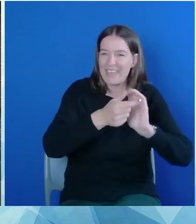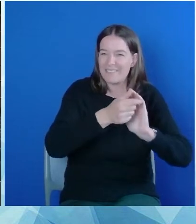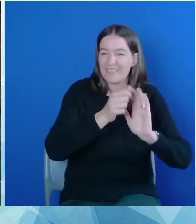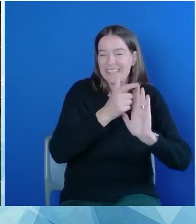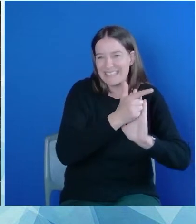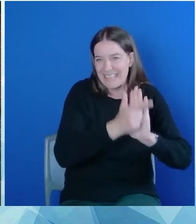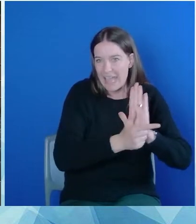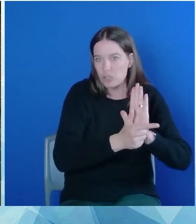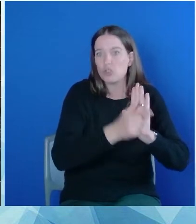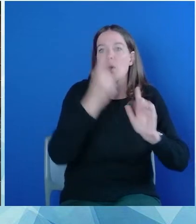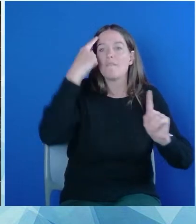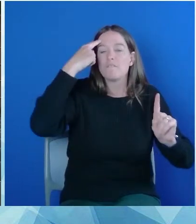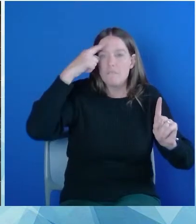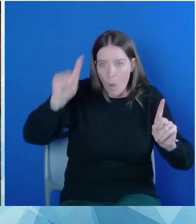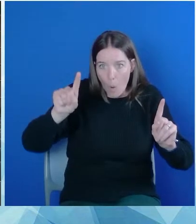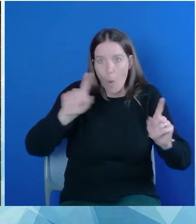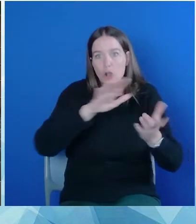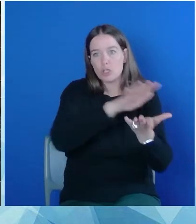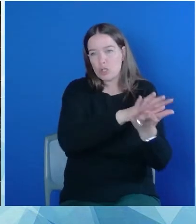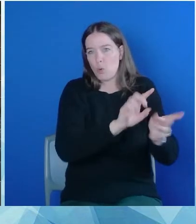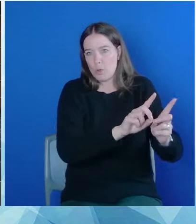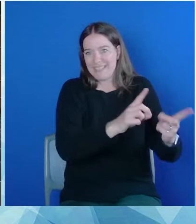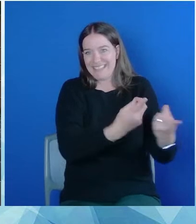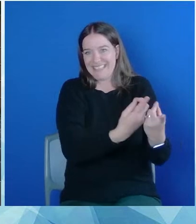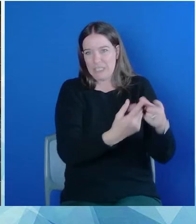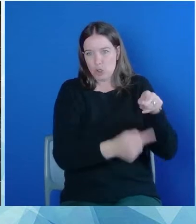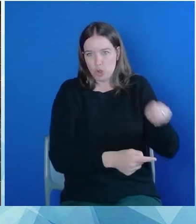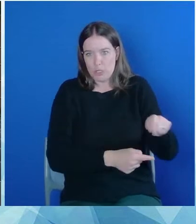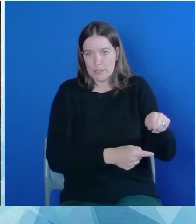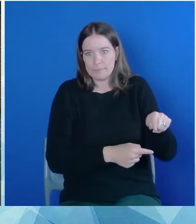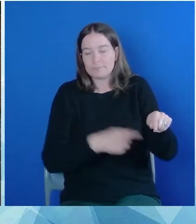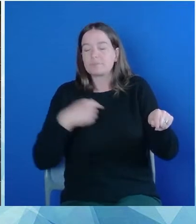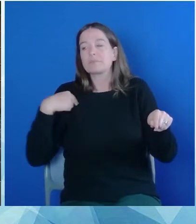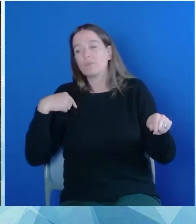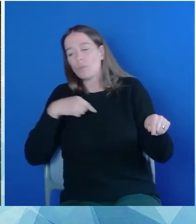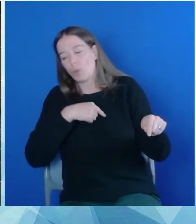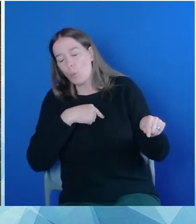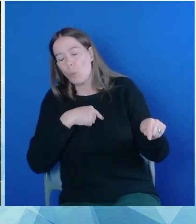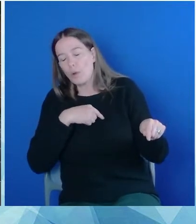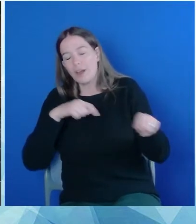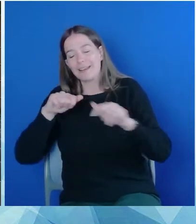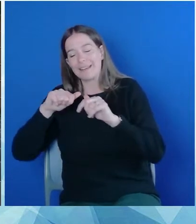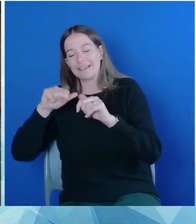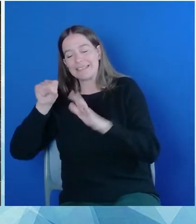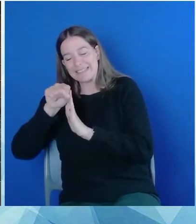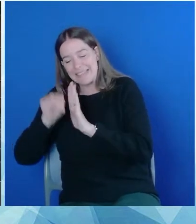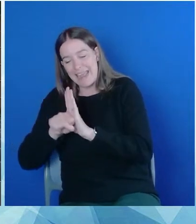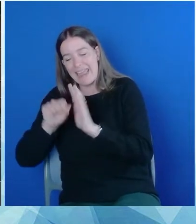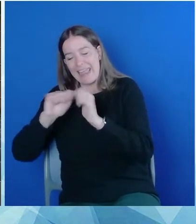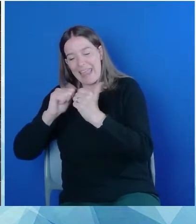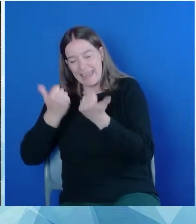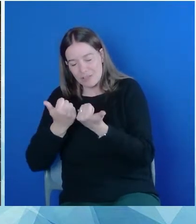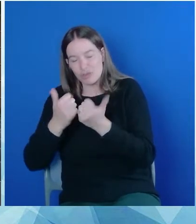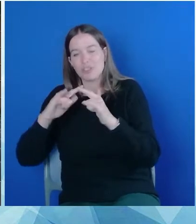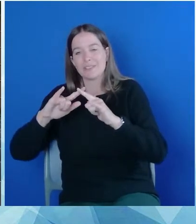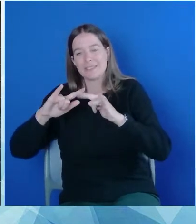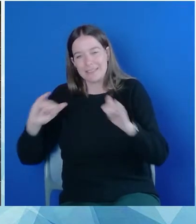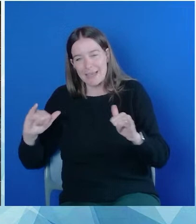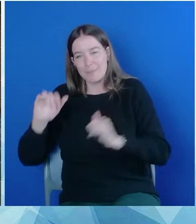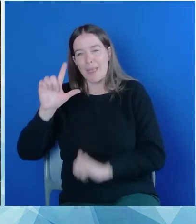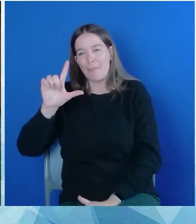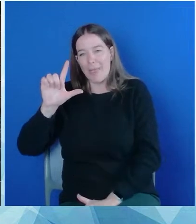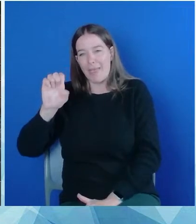We are a state agency who also happens to be a local educational agency, so there is